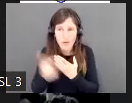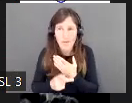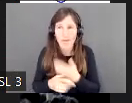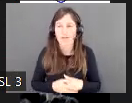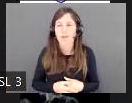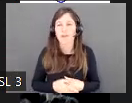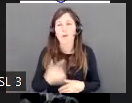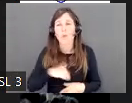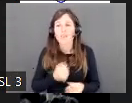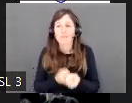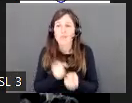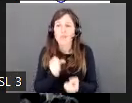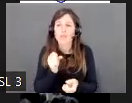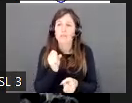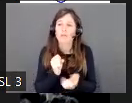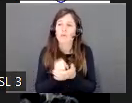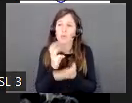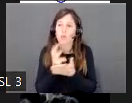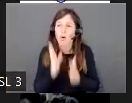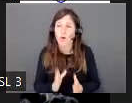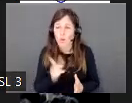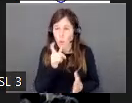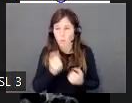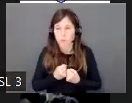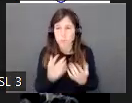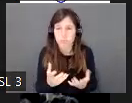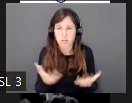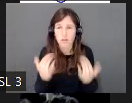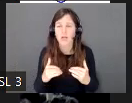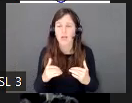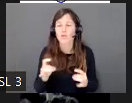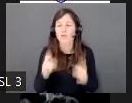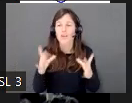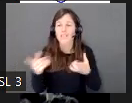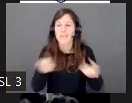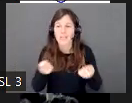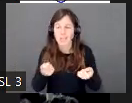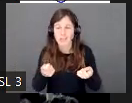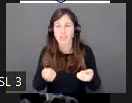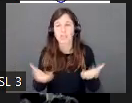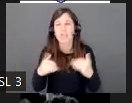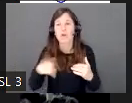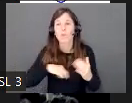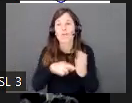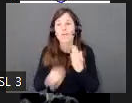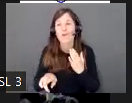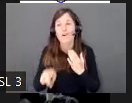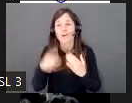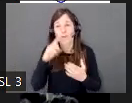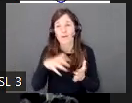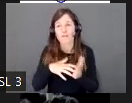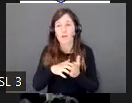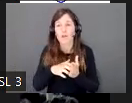burnout, social work for crisis management, and we make a referral to our Vulnerable Persons Registry, which is